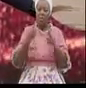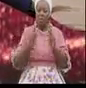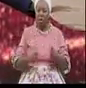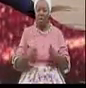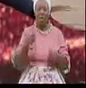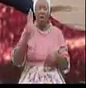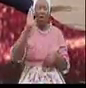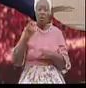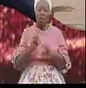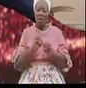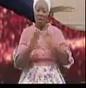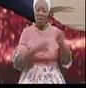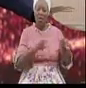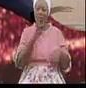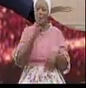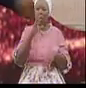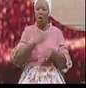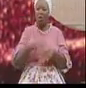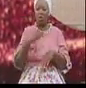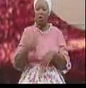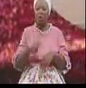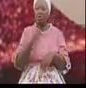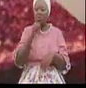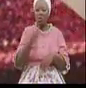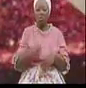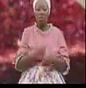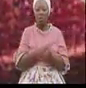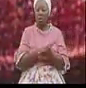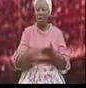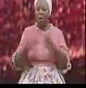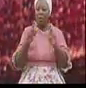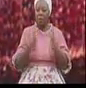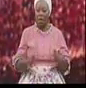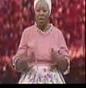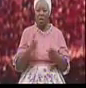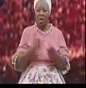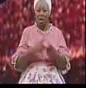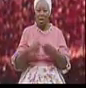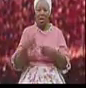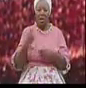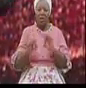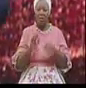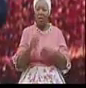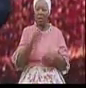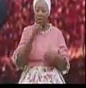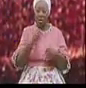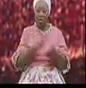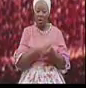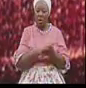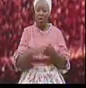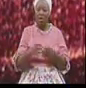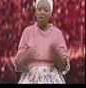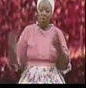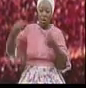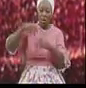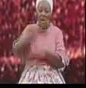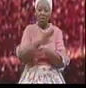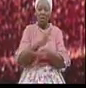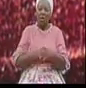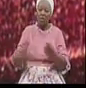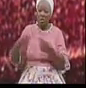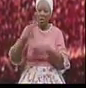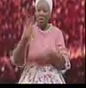the unclean person. He's been unclean for until the evening, until 7 days, and